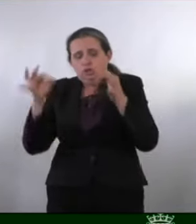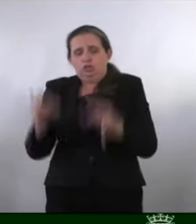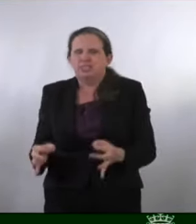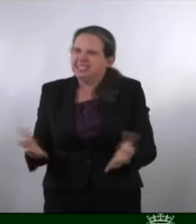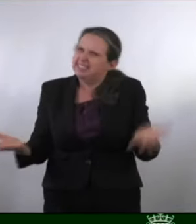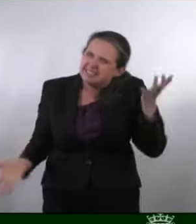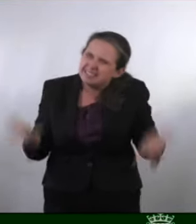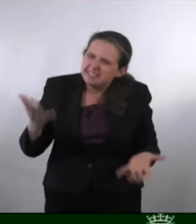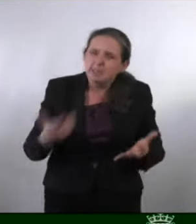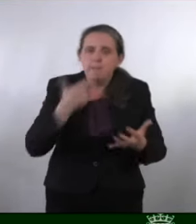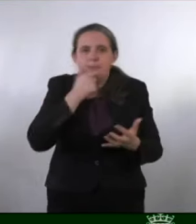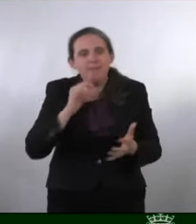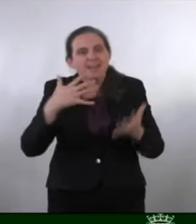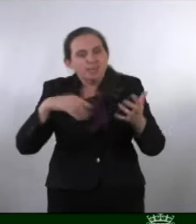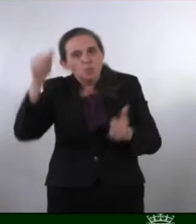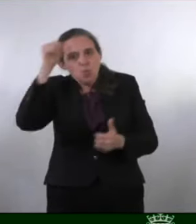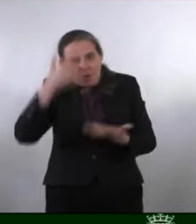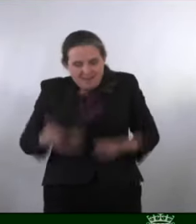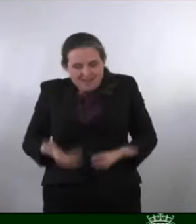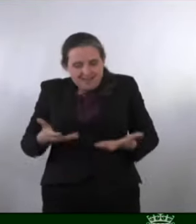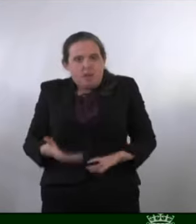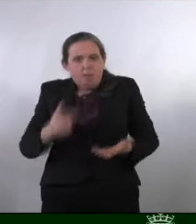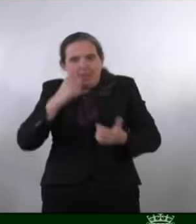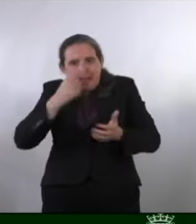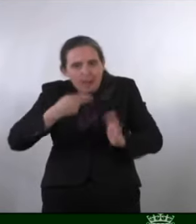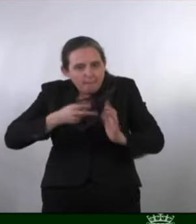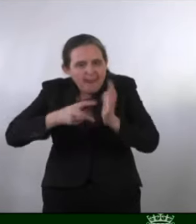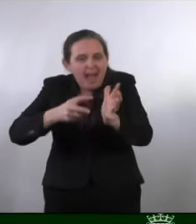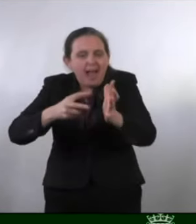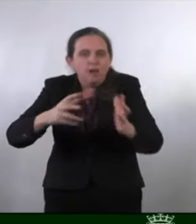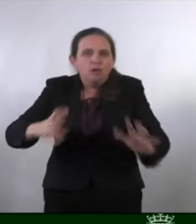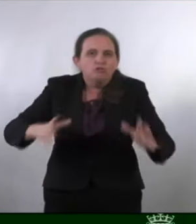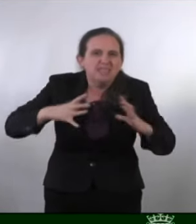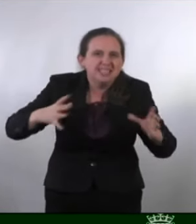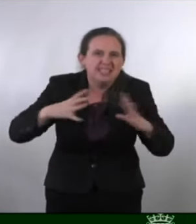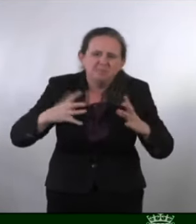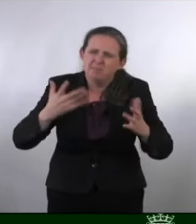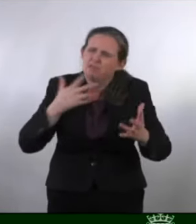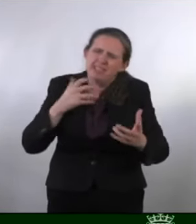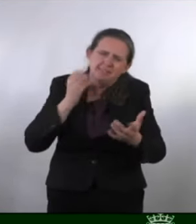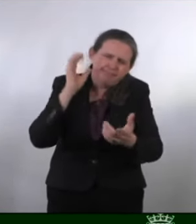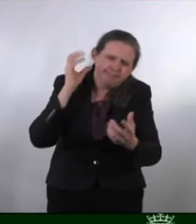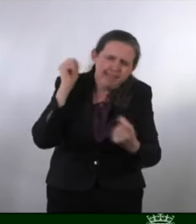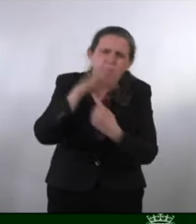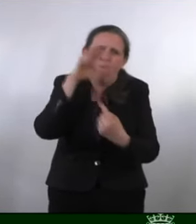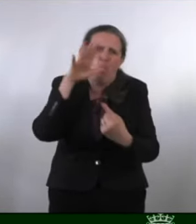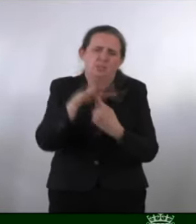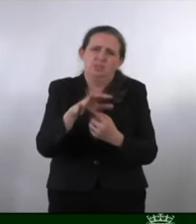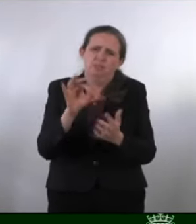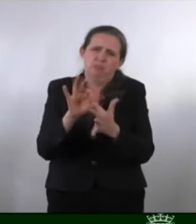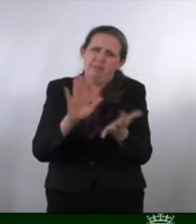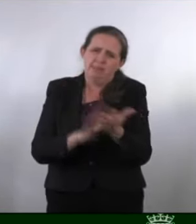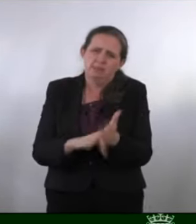need to know that so that they can plan for that. And I really emphasise how important that is for the Prime